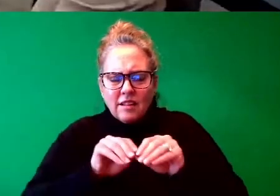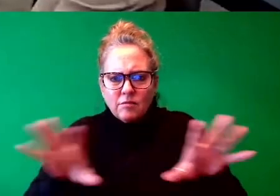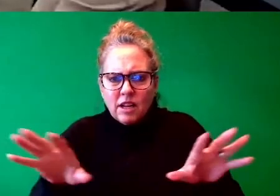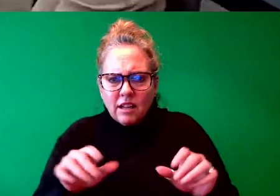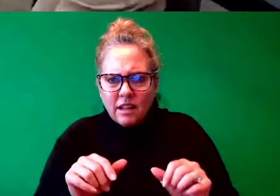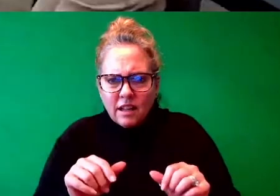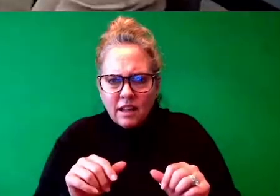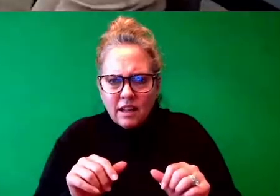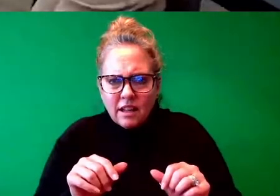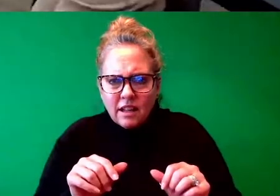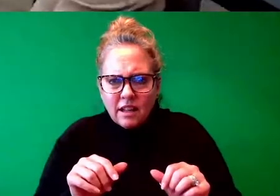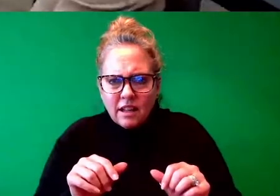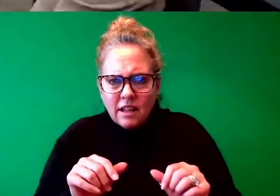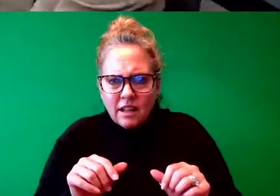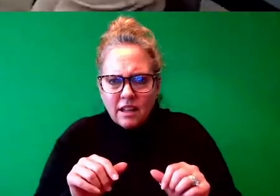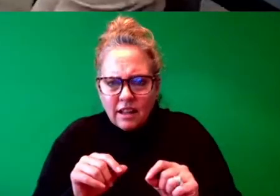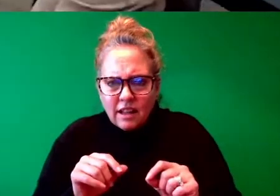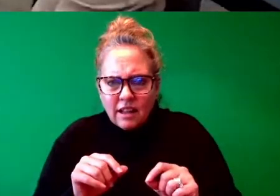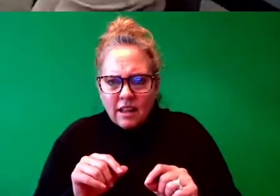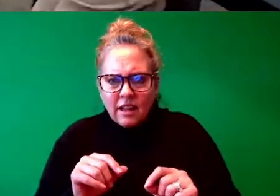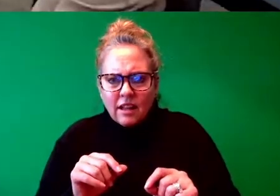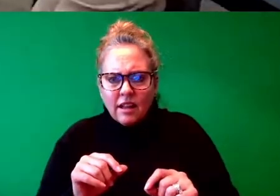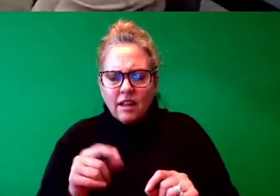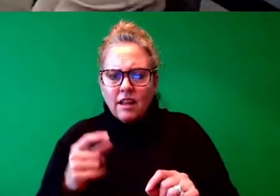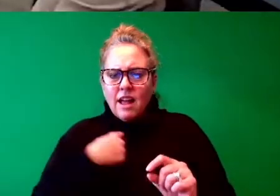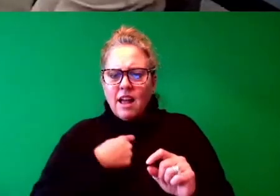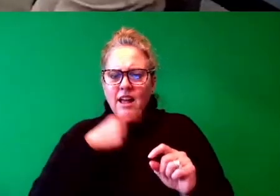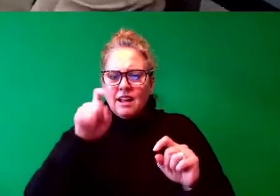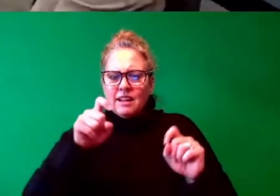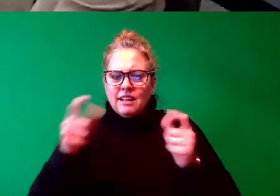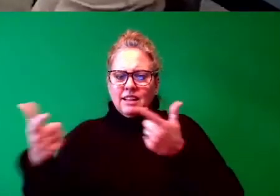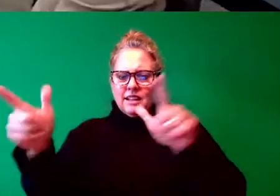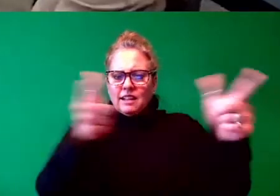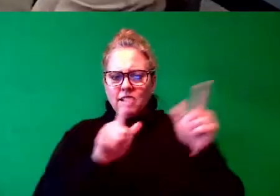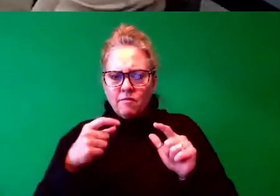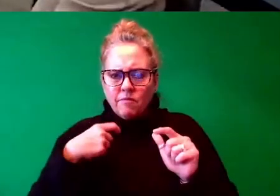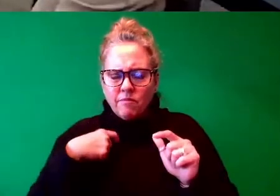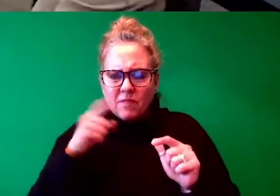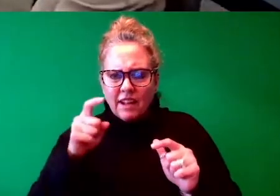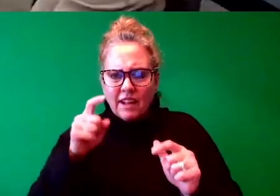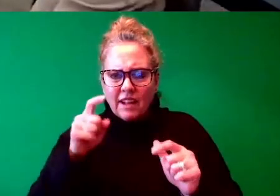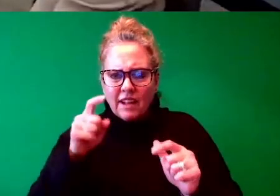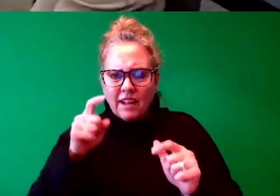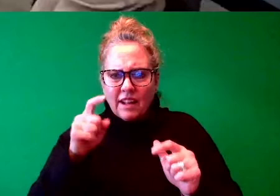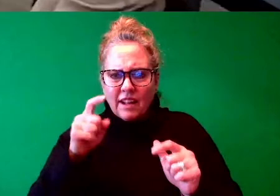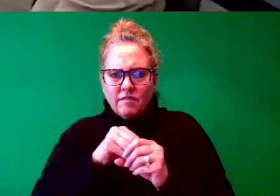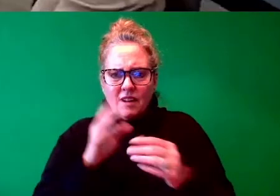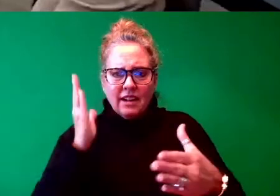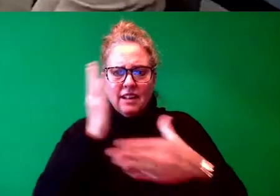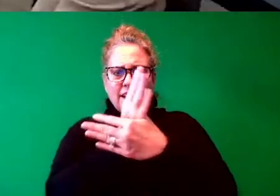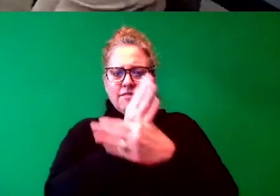I descriptions. think we were going to go one at a time. No, I got to step in when it's fallacy.